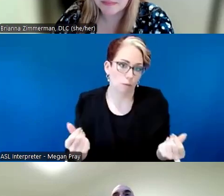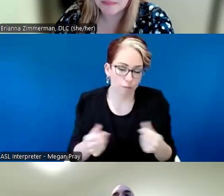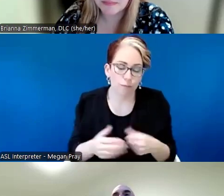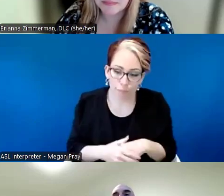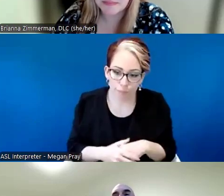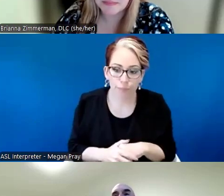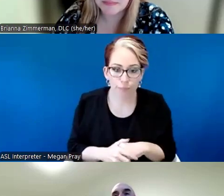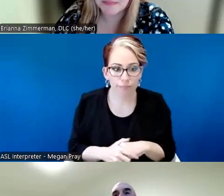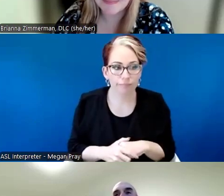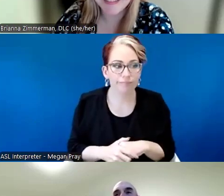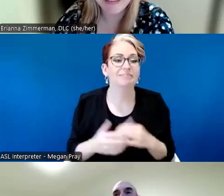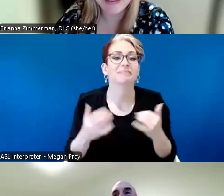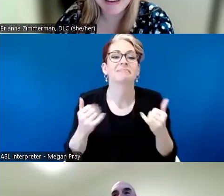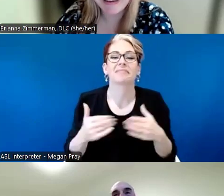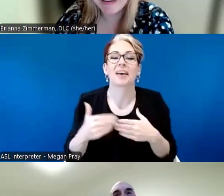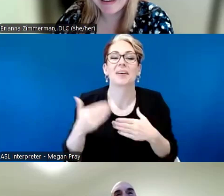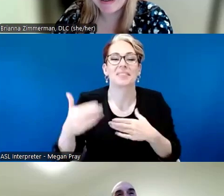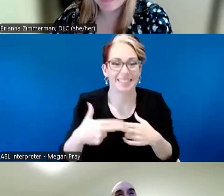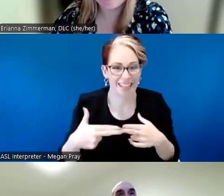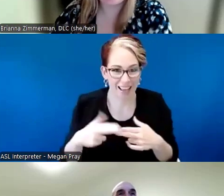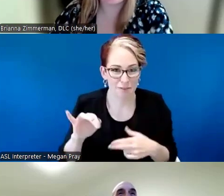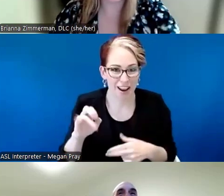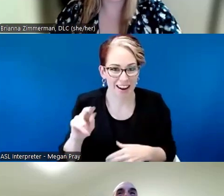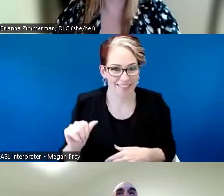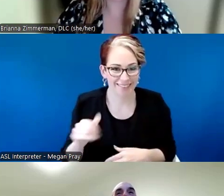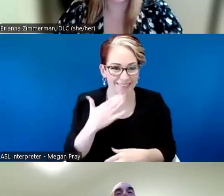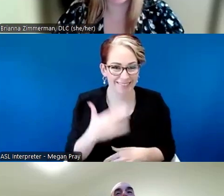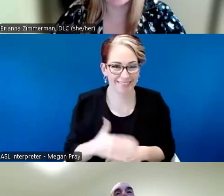Okay, now we can go to the next slide, Brianna. Thanks.